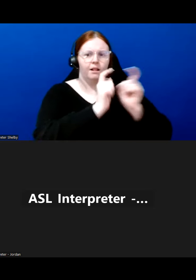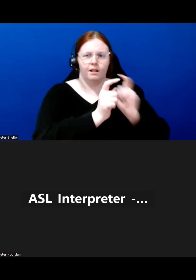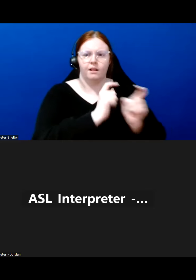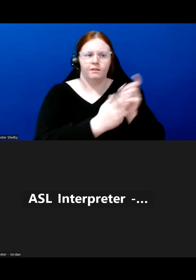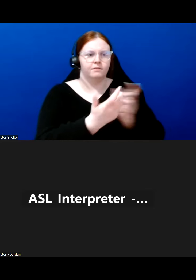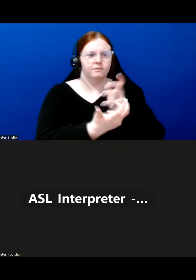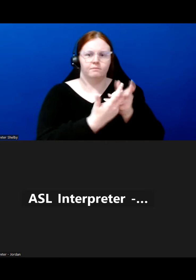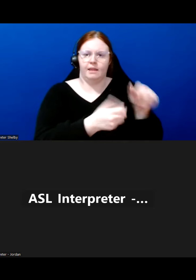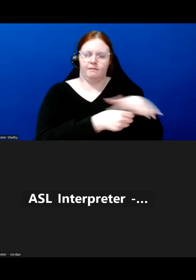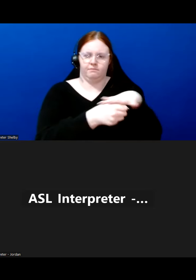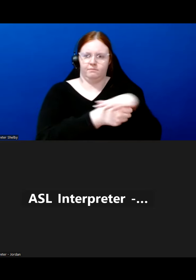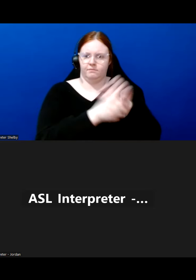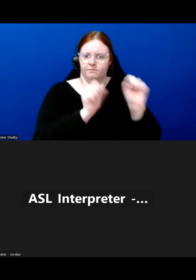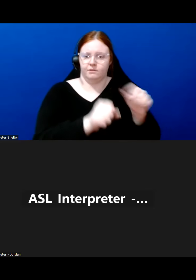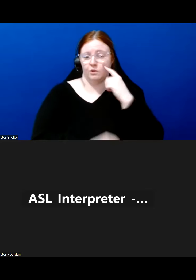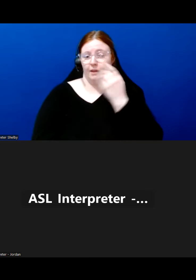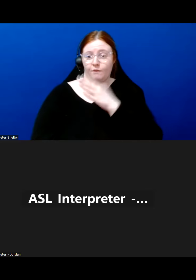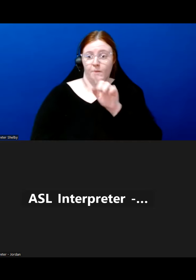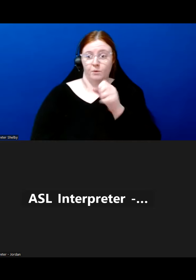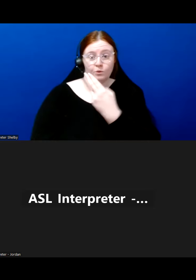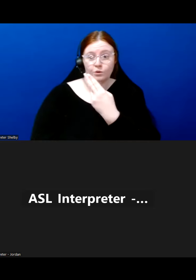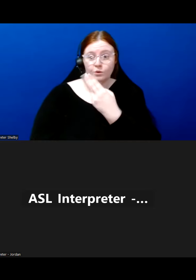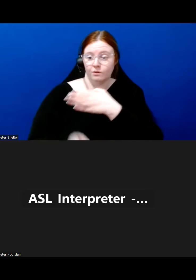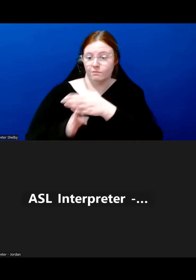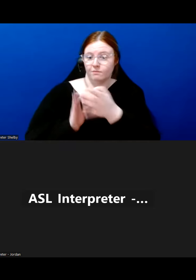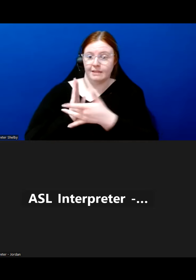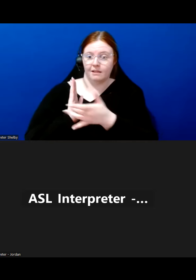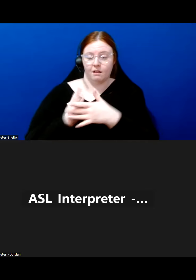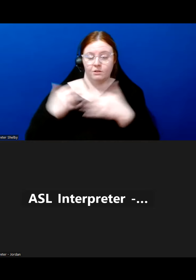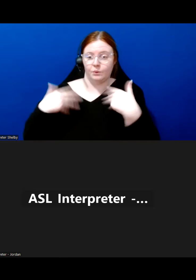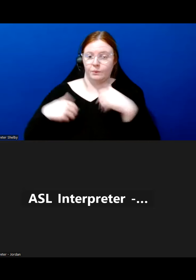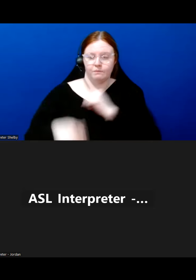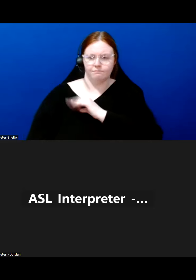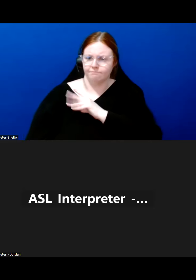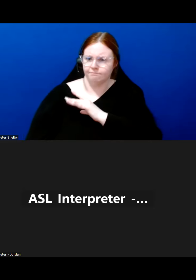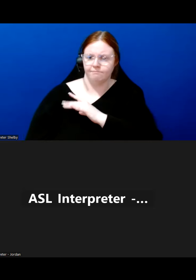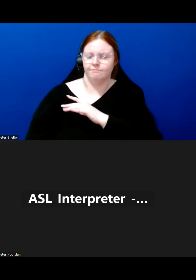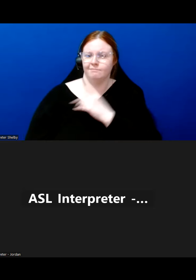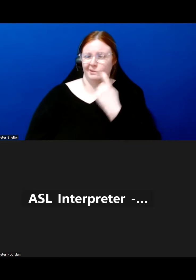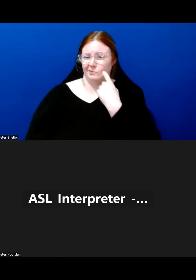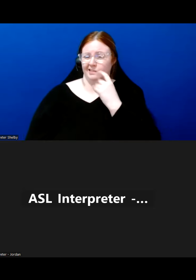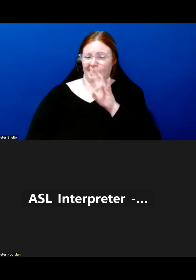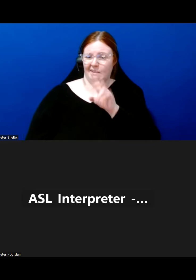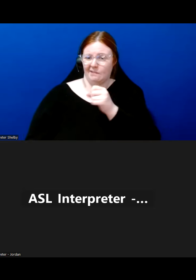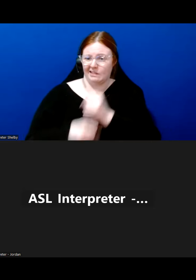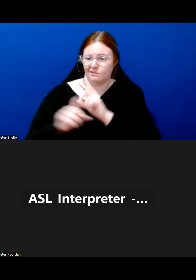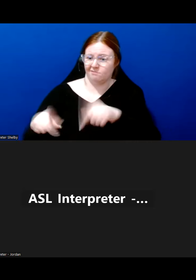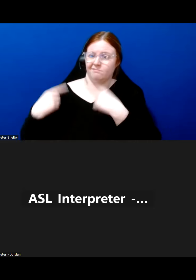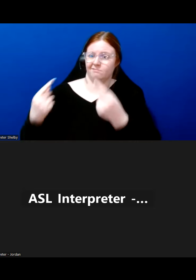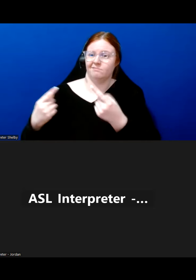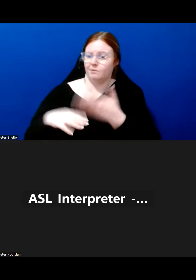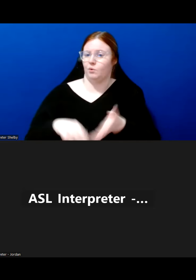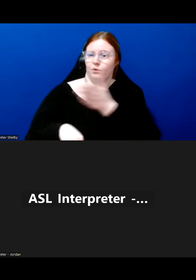side of hearing technology, I'm really excited about that. And that's come a long way in the last like 7 or 8 years or so. It's